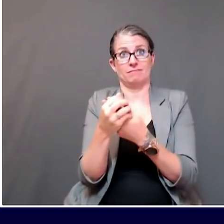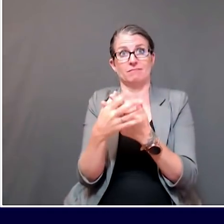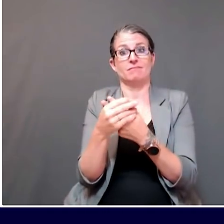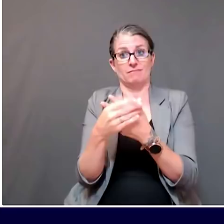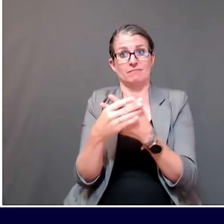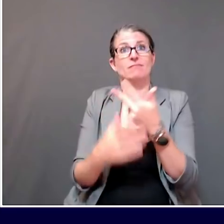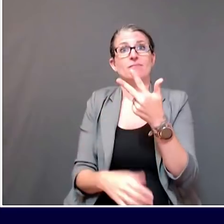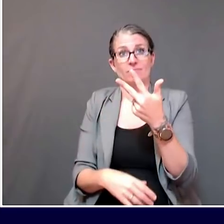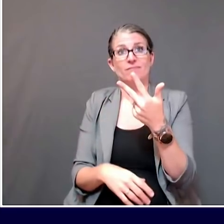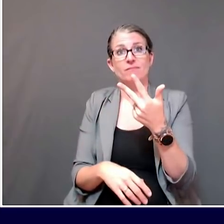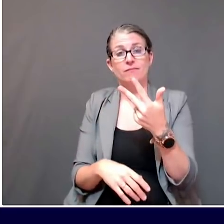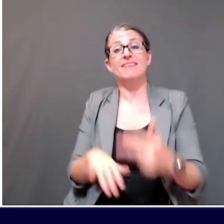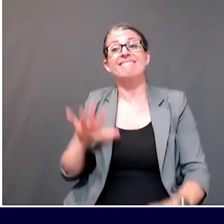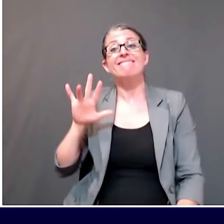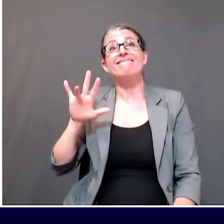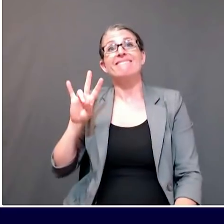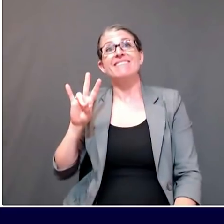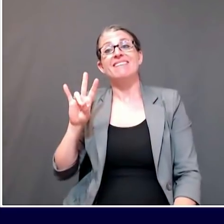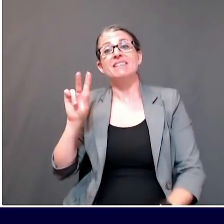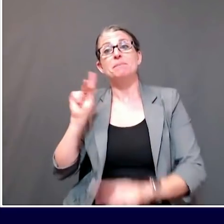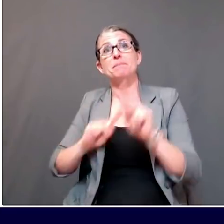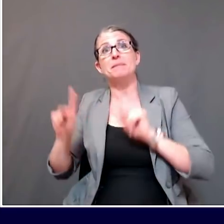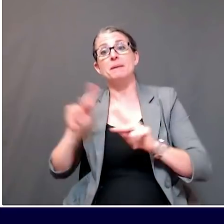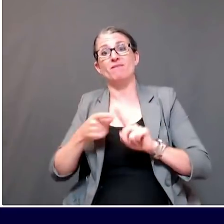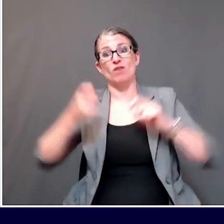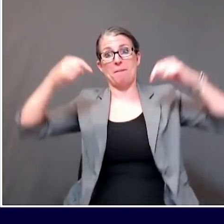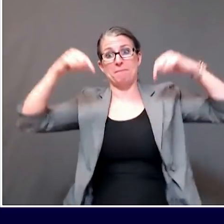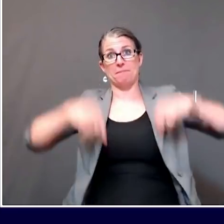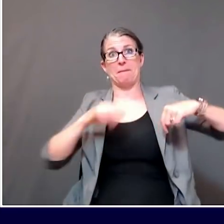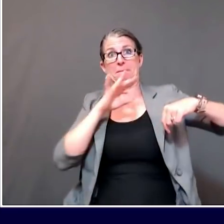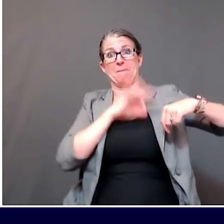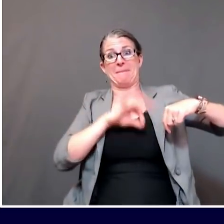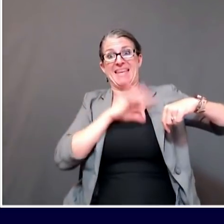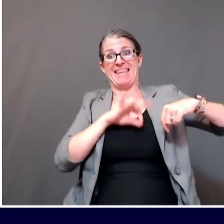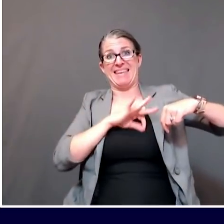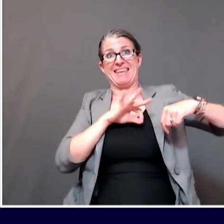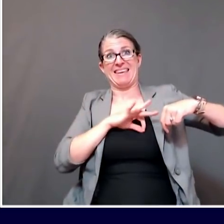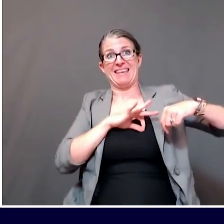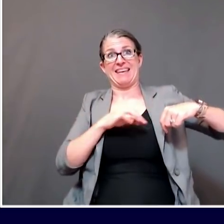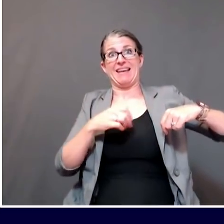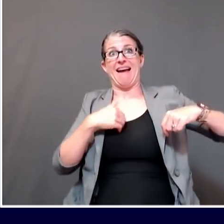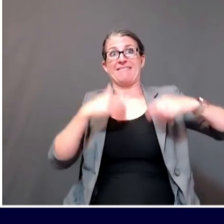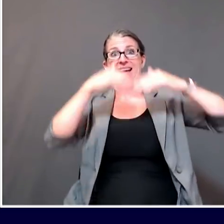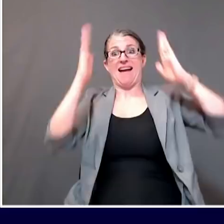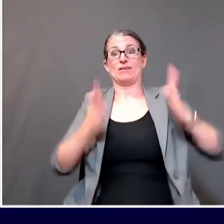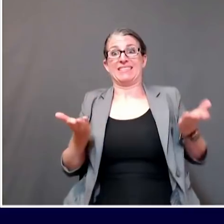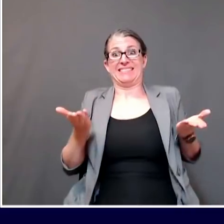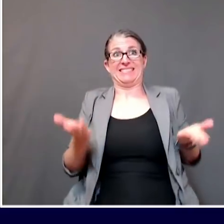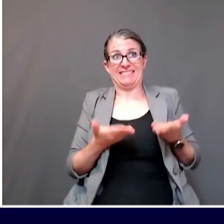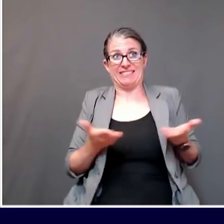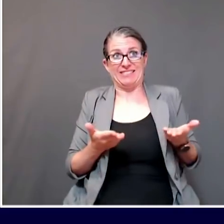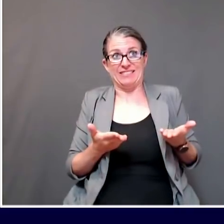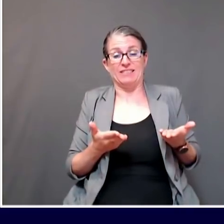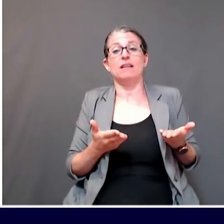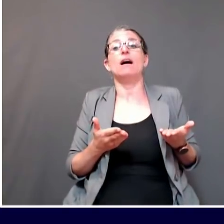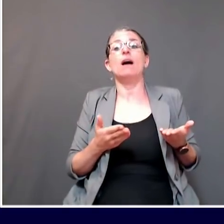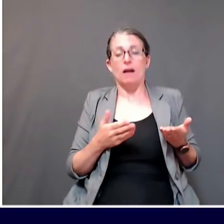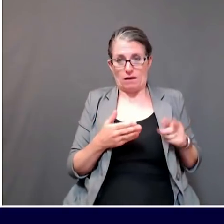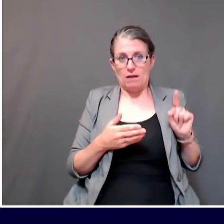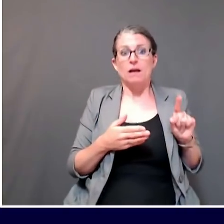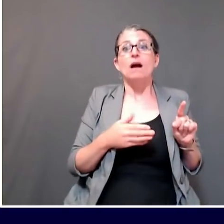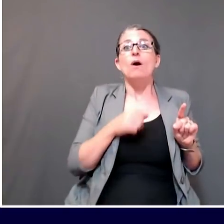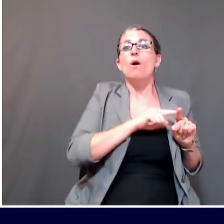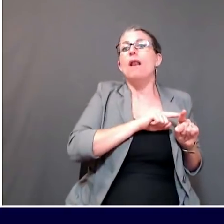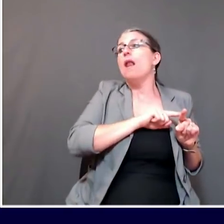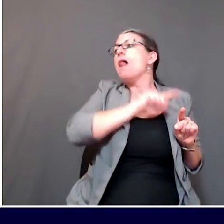been reported to us. These are individuals who reside elsewhere and have tested positive and had their results reported to